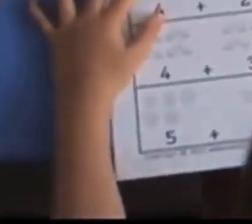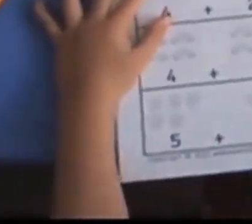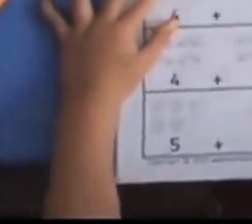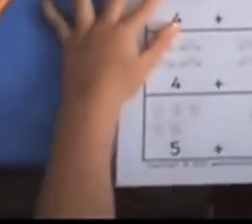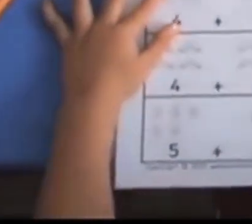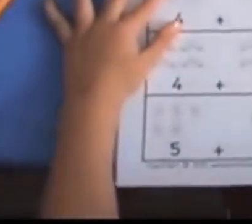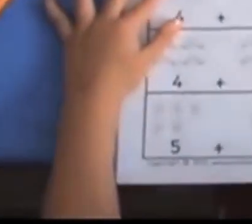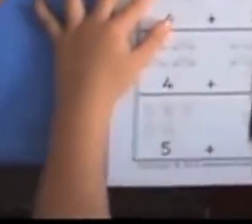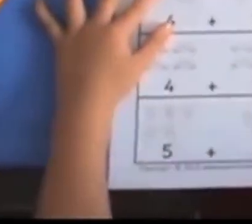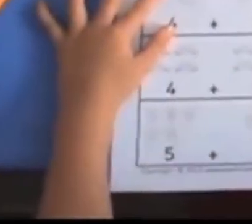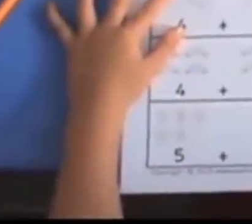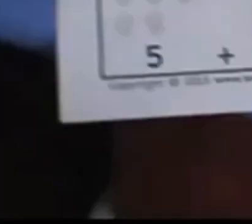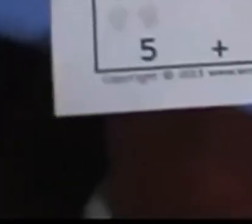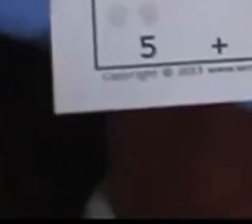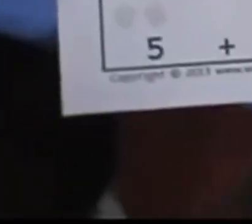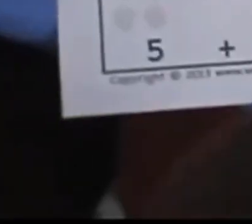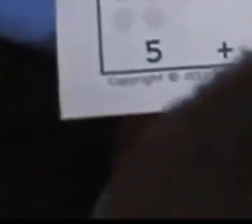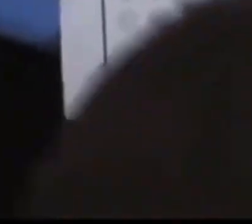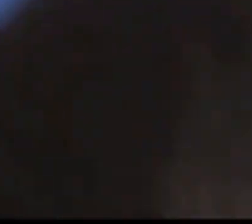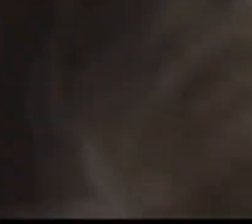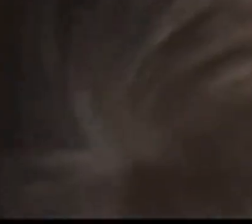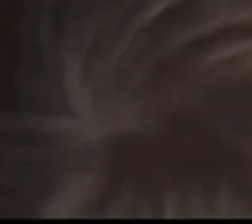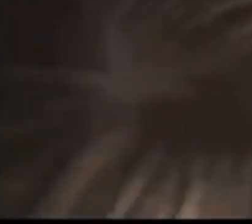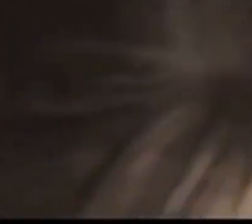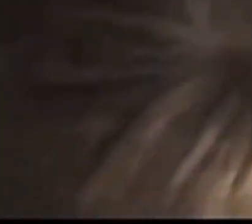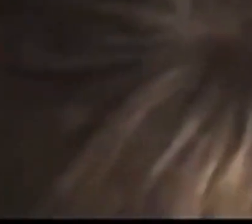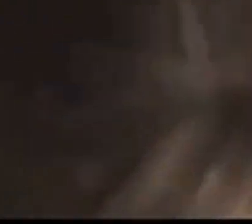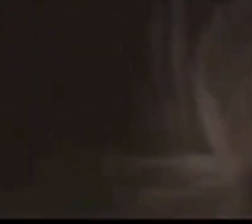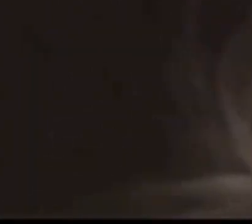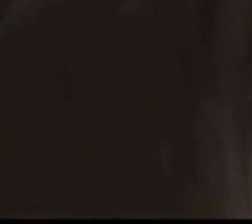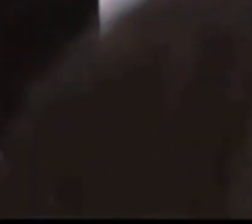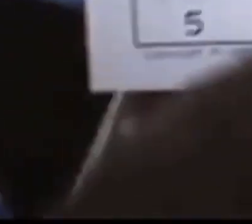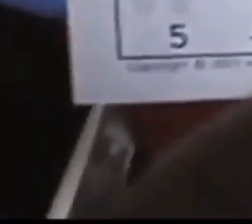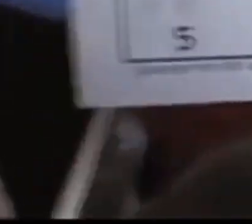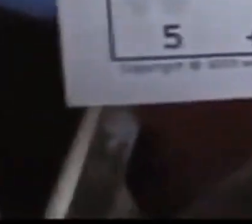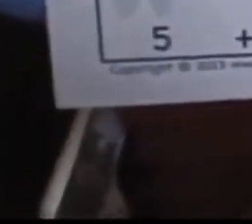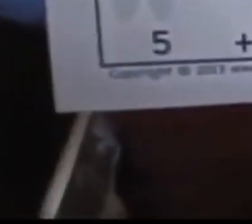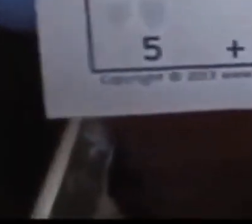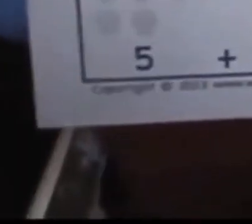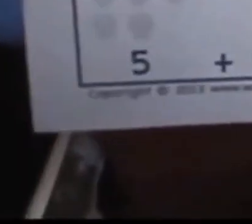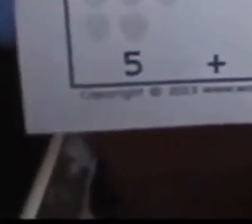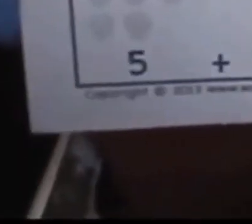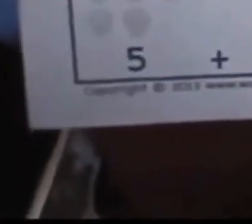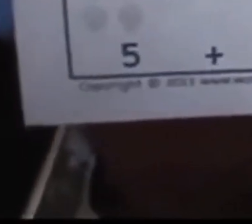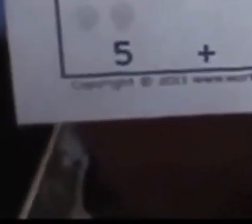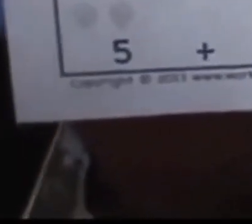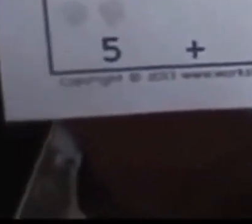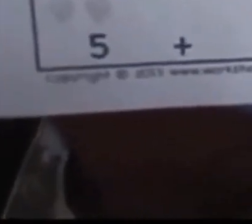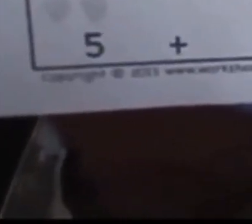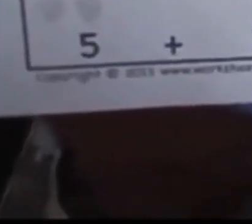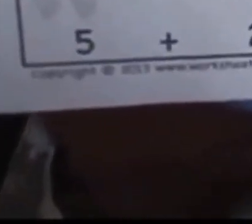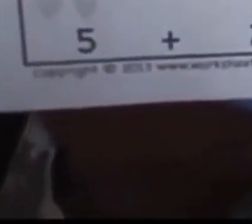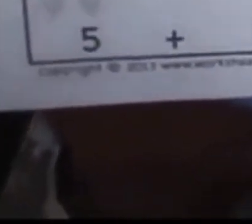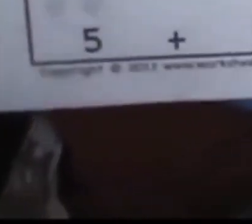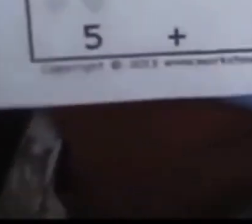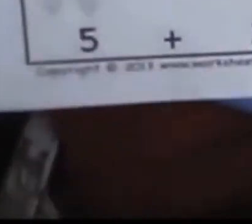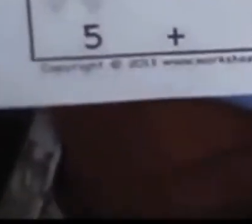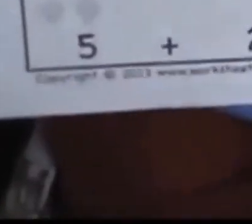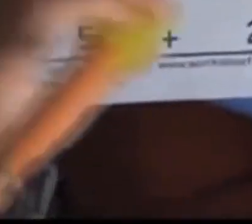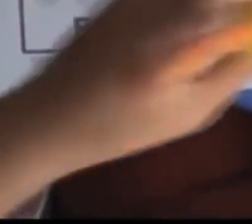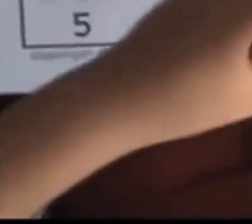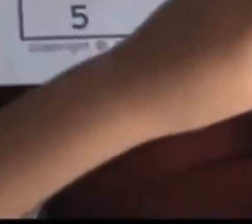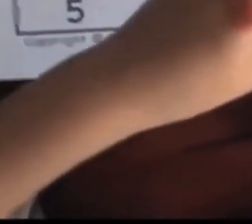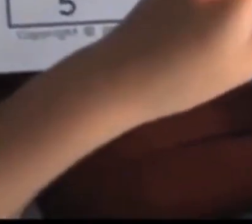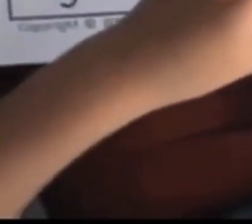rectangle. 1, 2, 1, 2, 3, 4, 5, 6, 7. 5